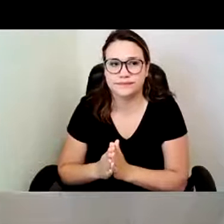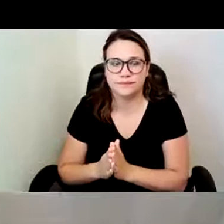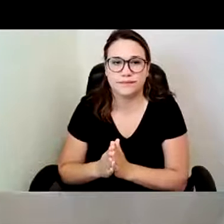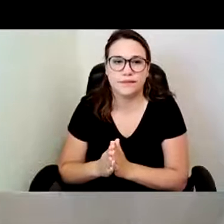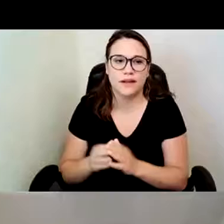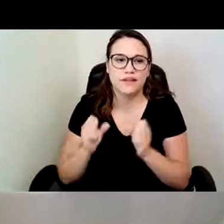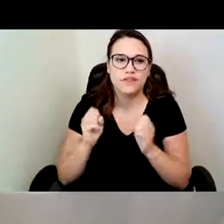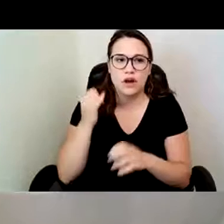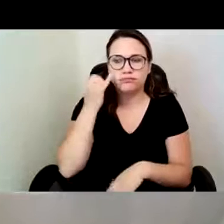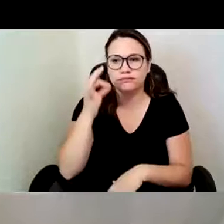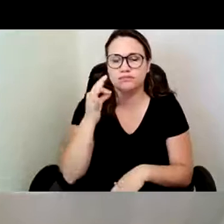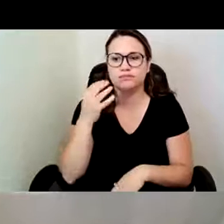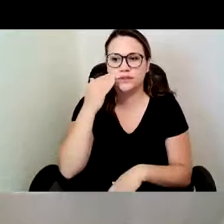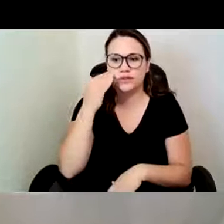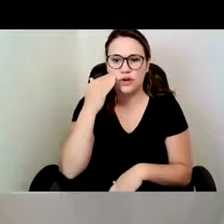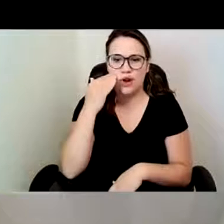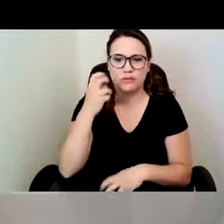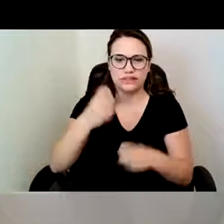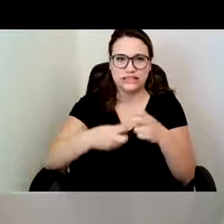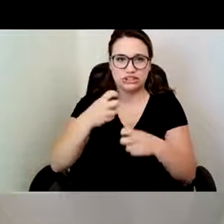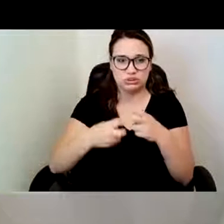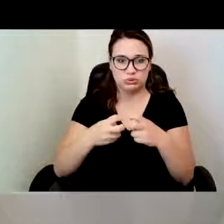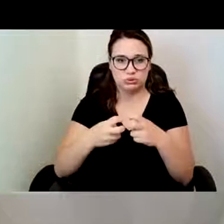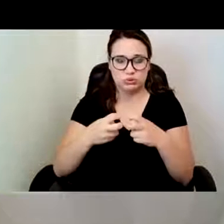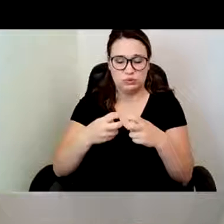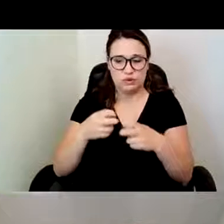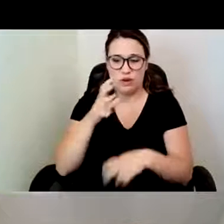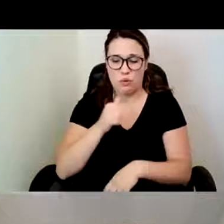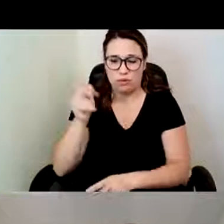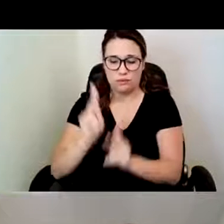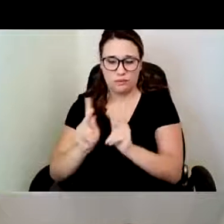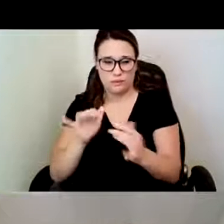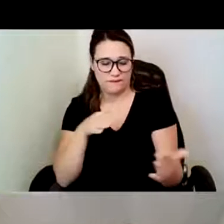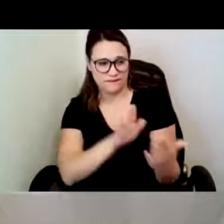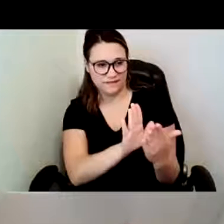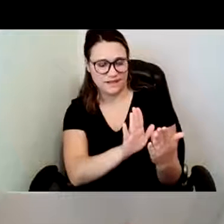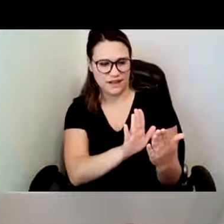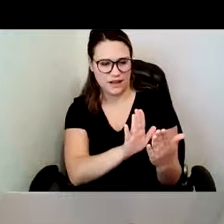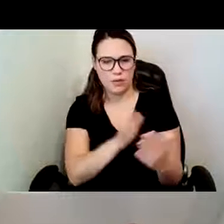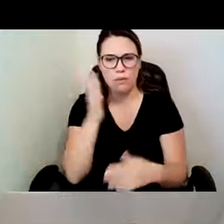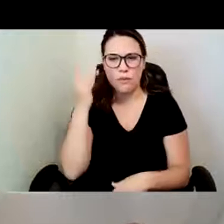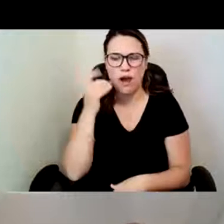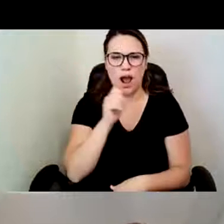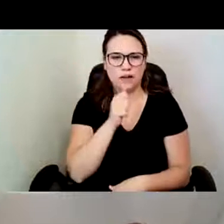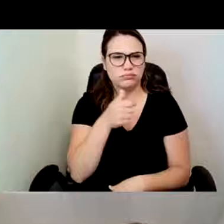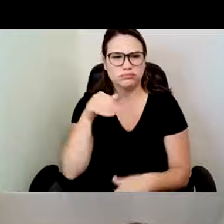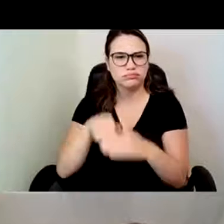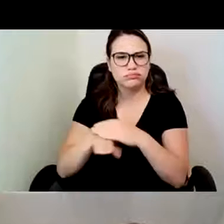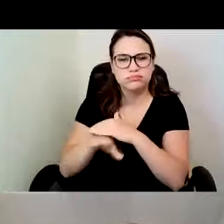So if we know this is an issue facing our older adult population, why aren't we seeing them accessing